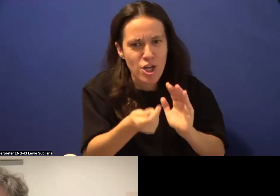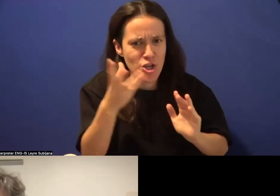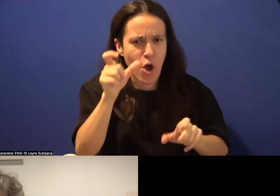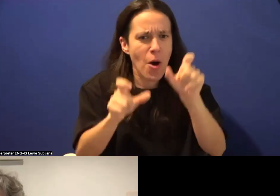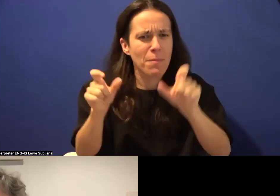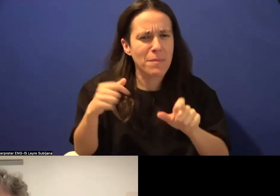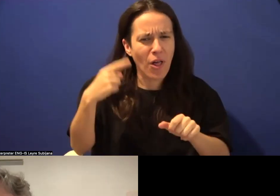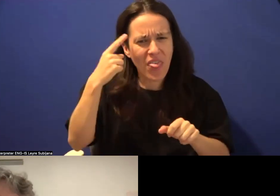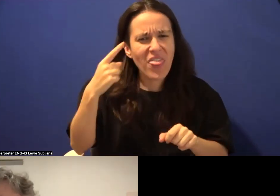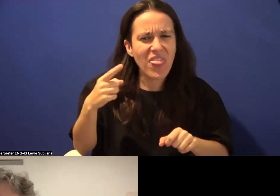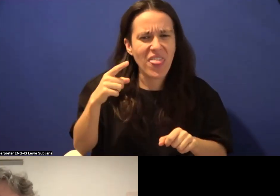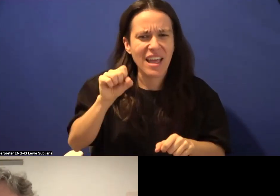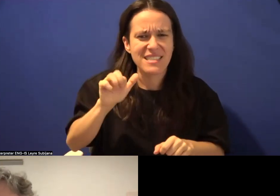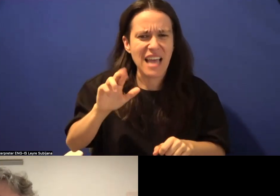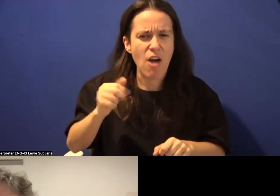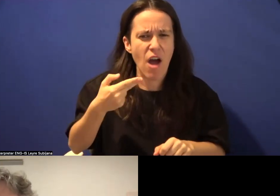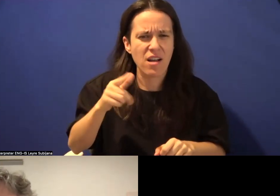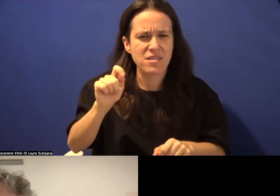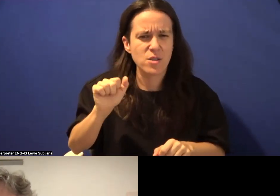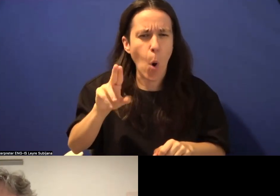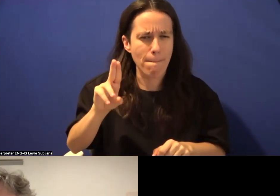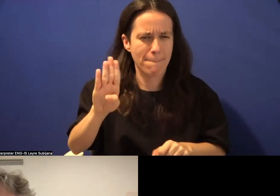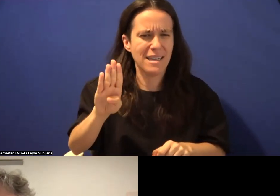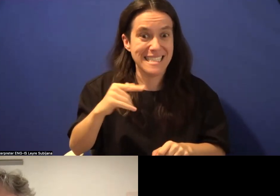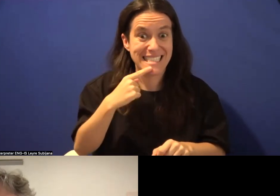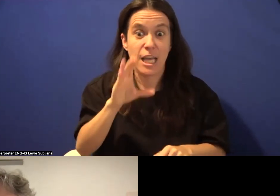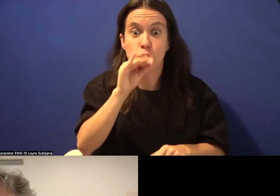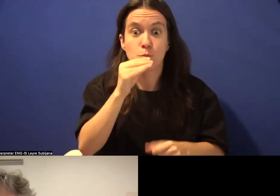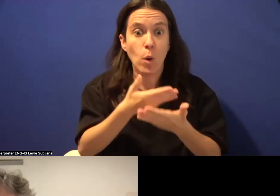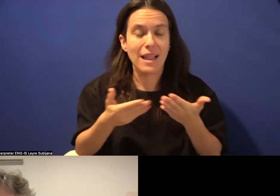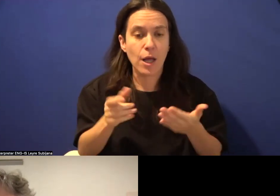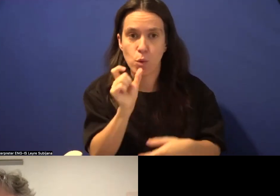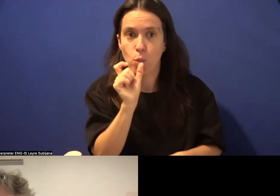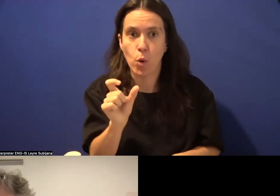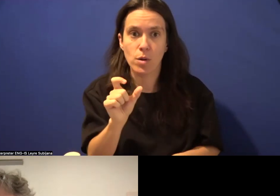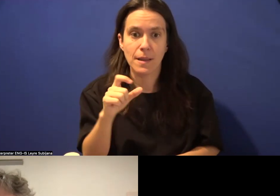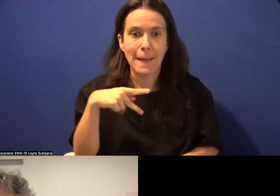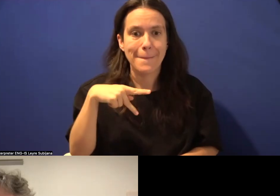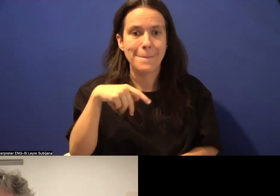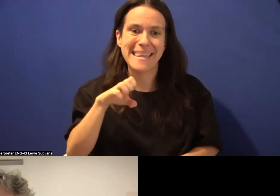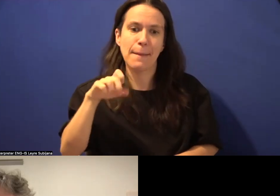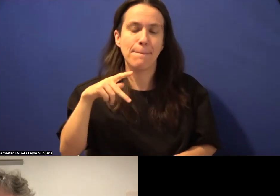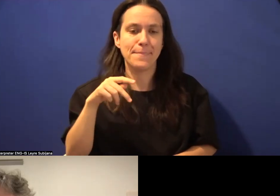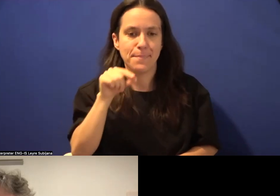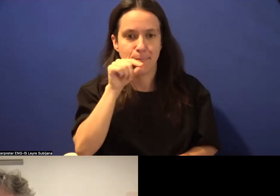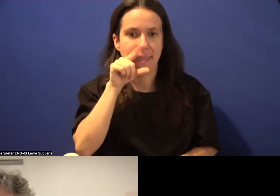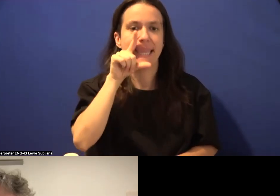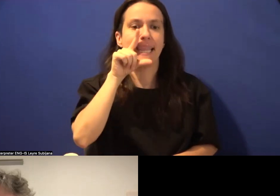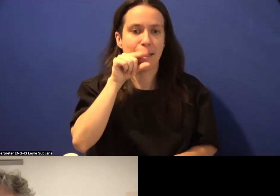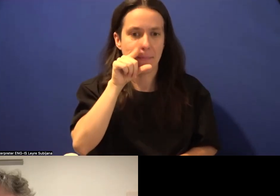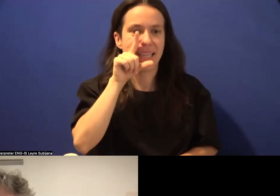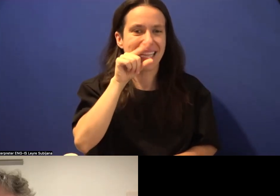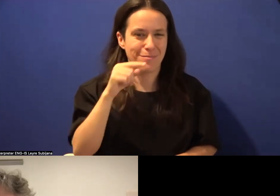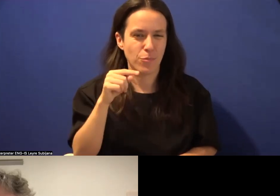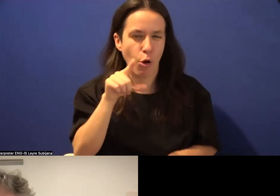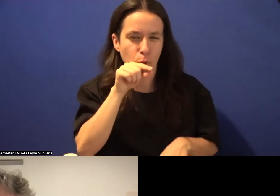Taub did, that in spoken language, like the word peep for the sound a bird makes, didn't undergo the vowel shift because